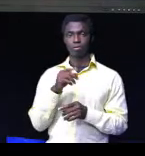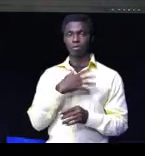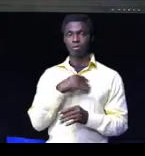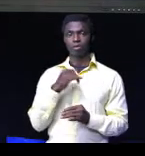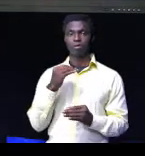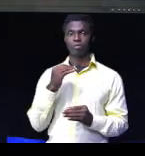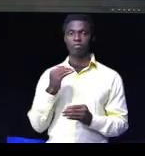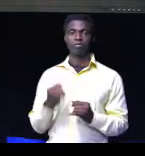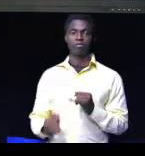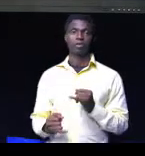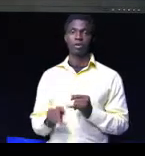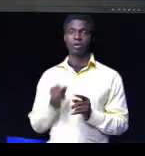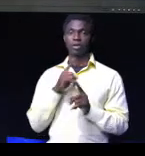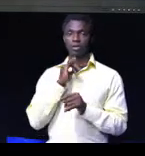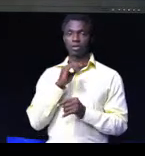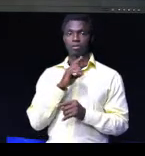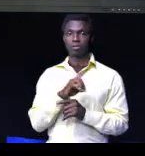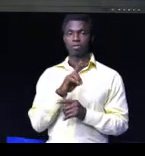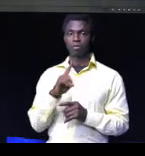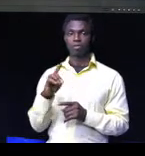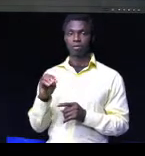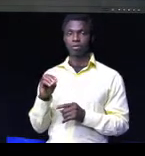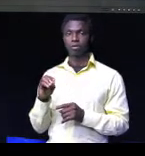So now our final answer is